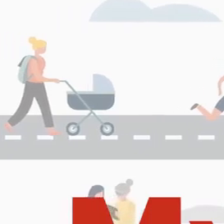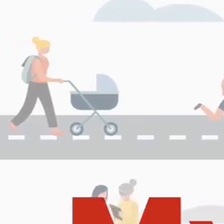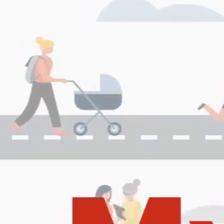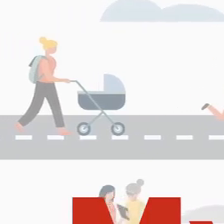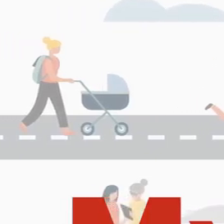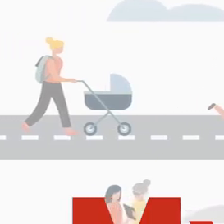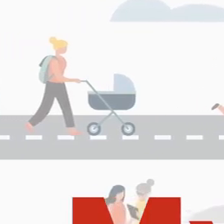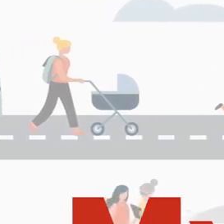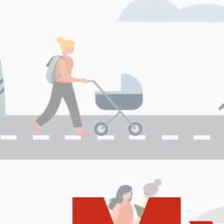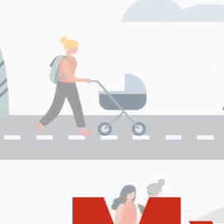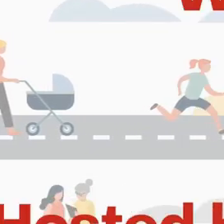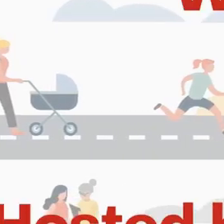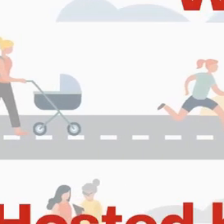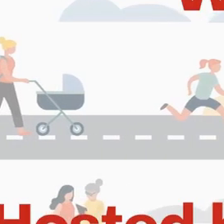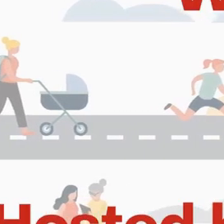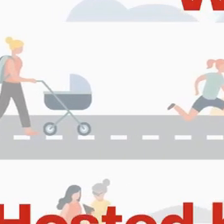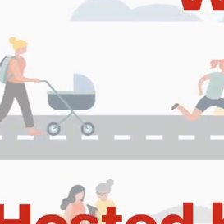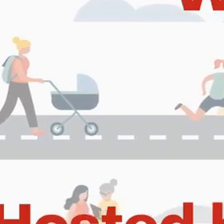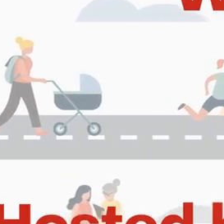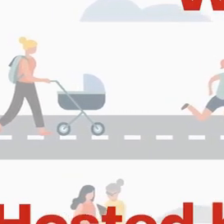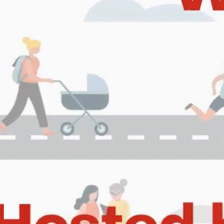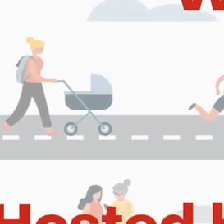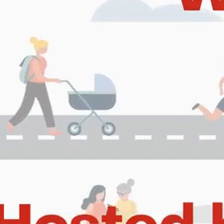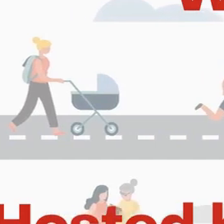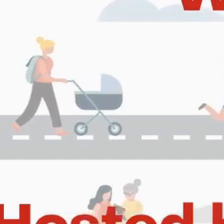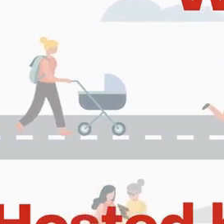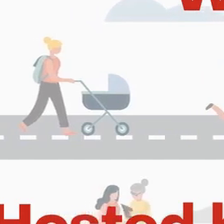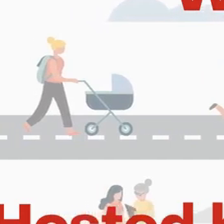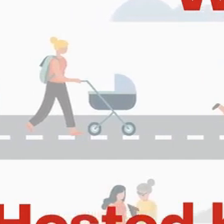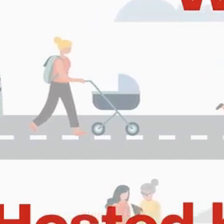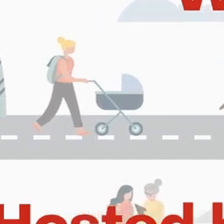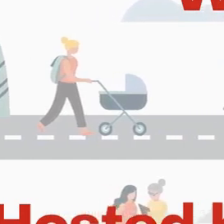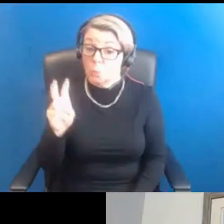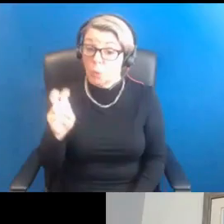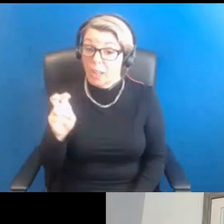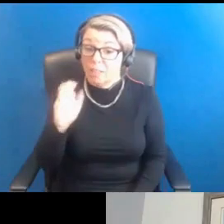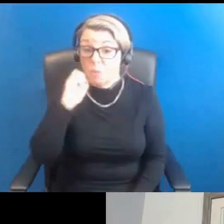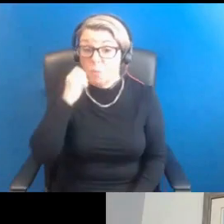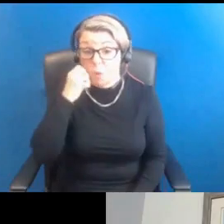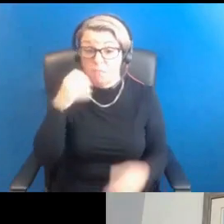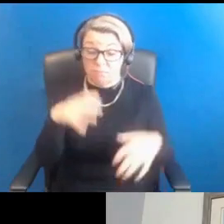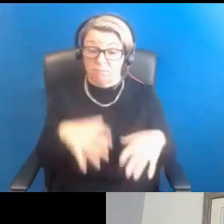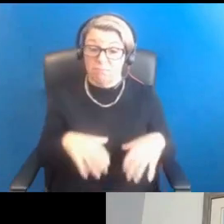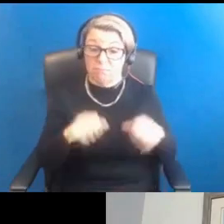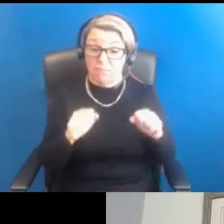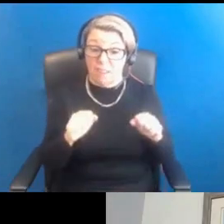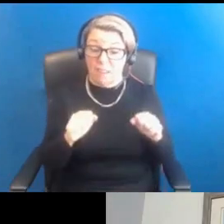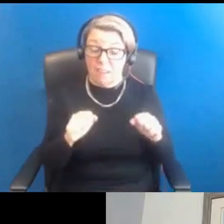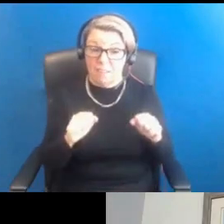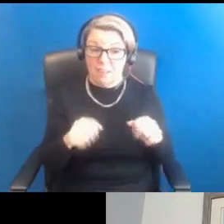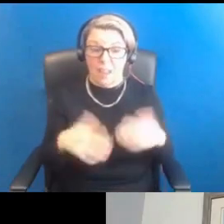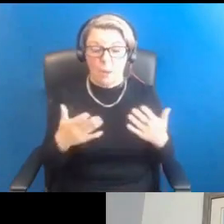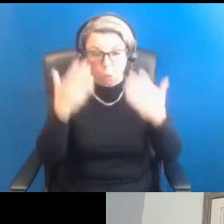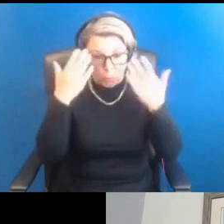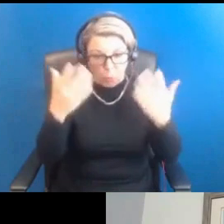PCOS Mythbusting. Webinar recording hosted by the Alliance and Scottish Government. For anyone who doesn't know me, my